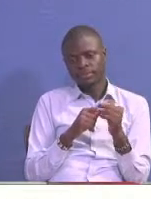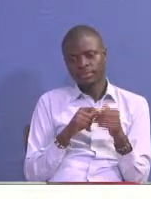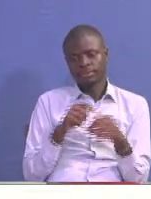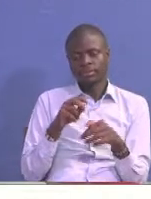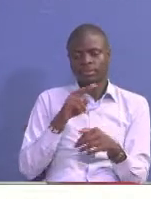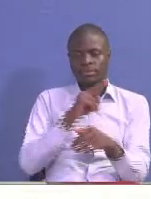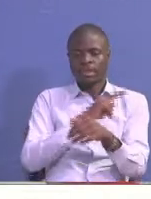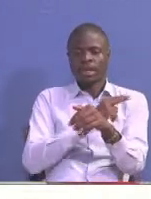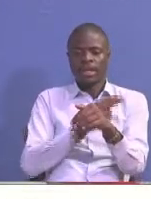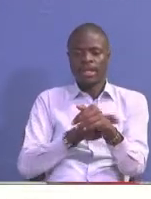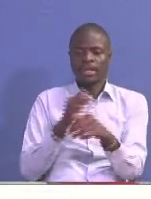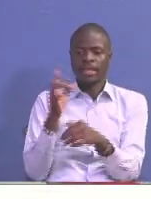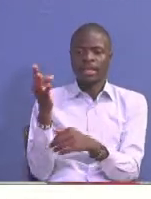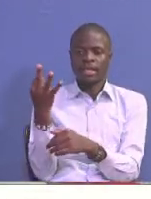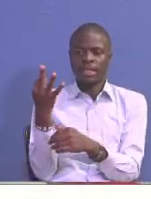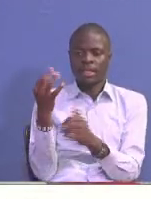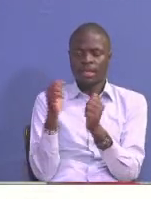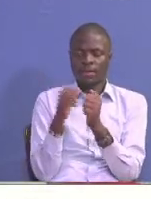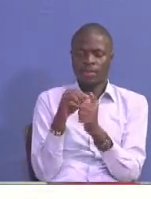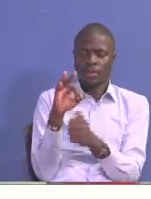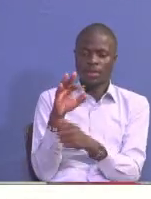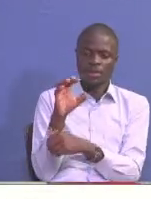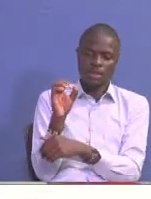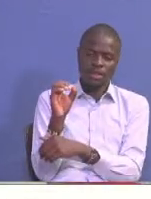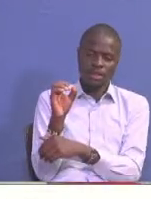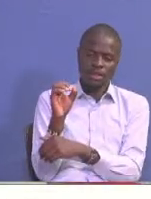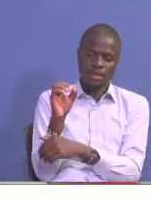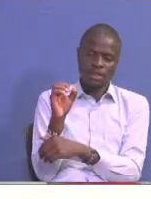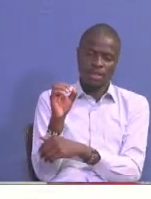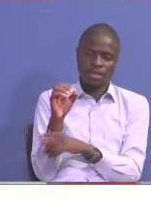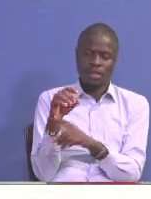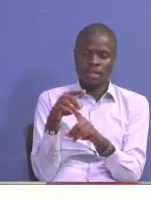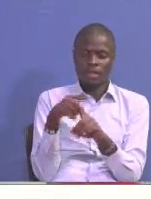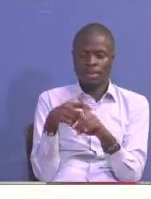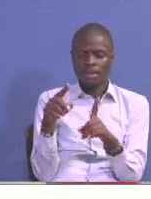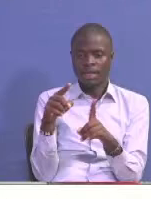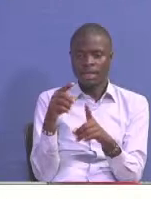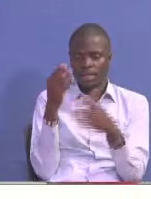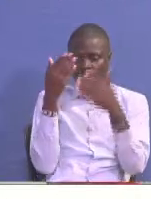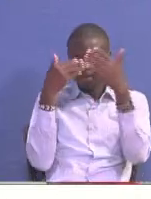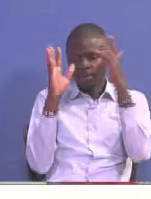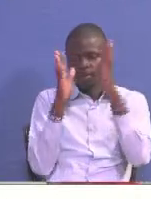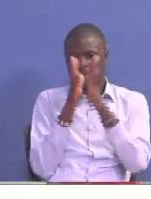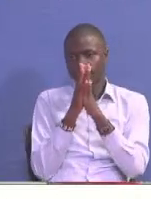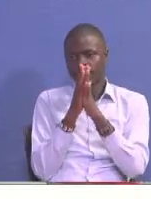Nigeria is 3rd with 30. Nigeria has 30, but their universities,